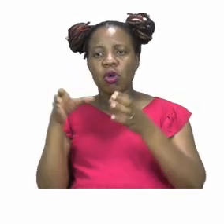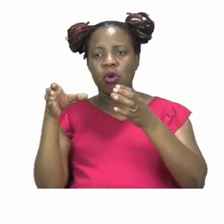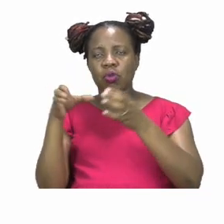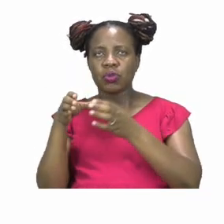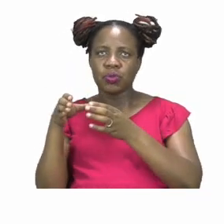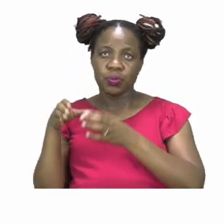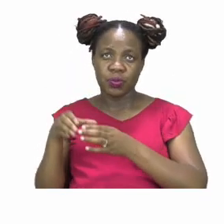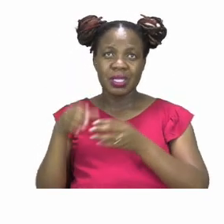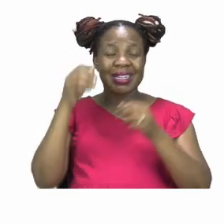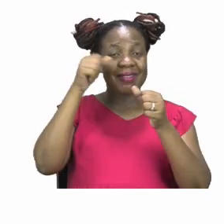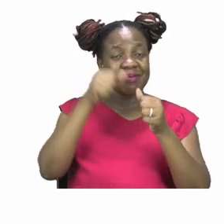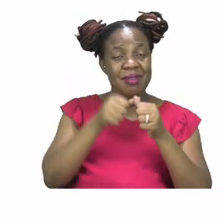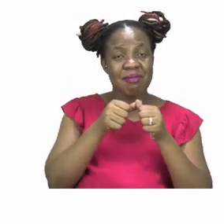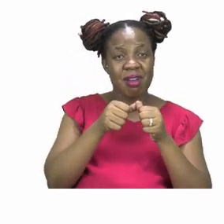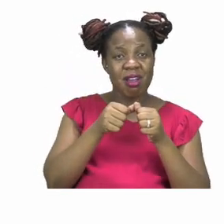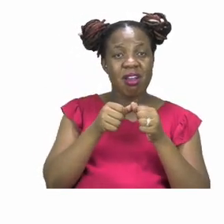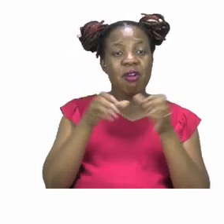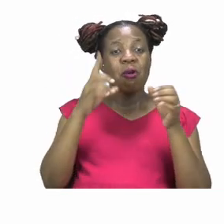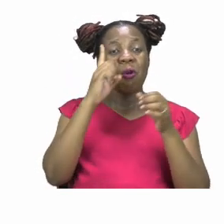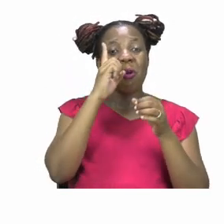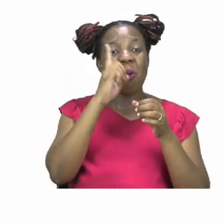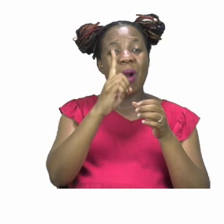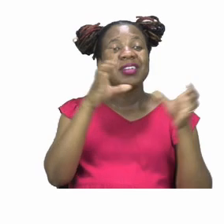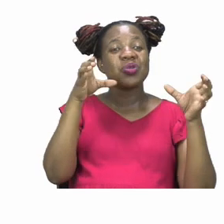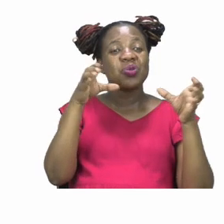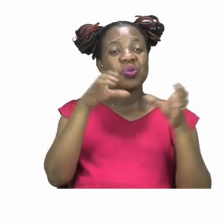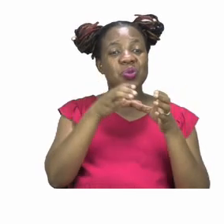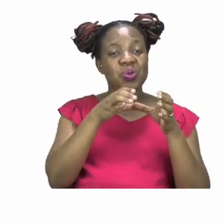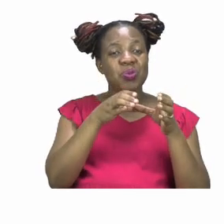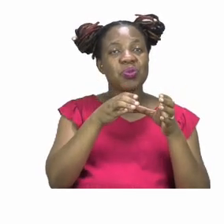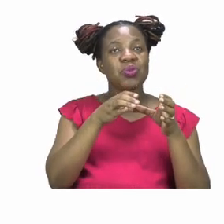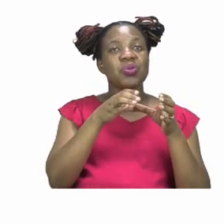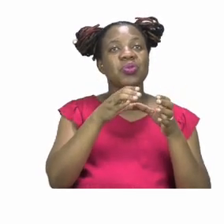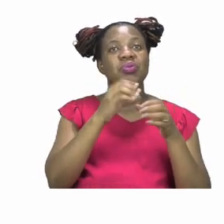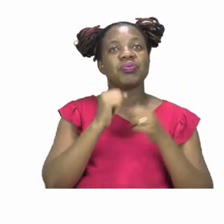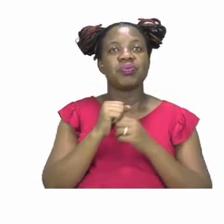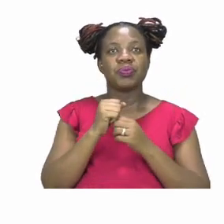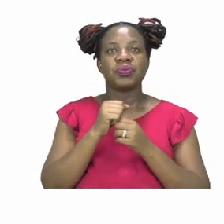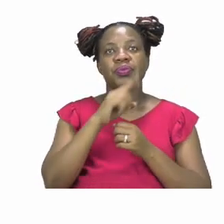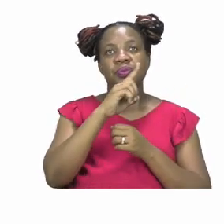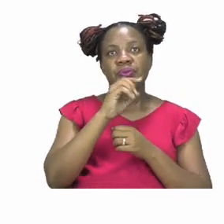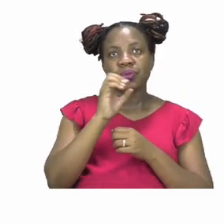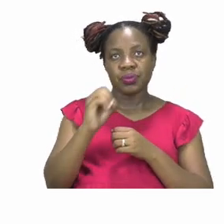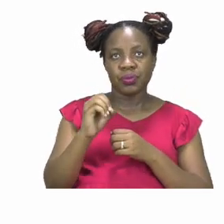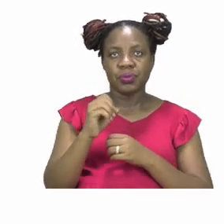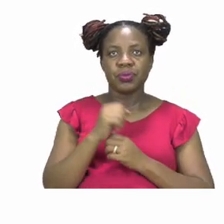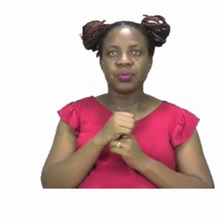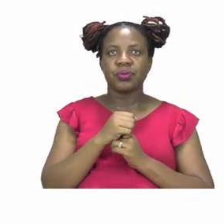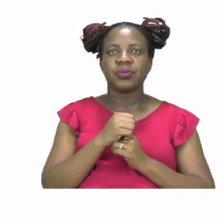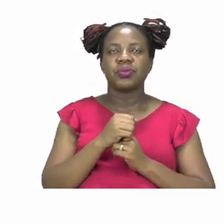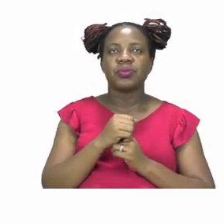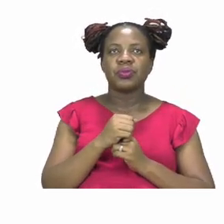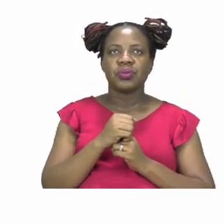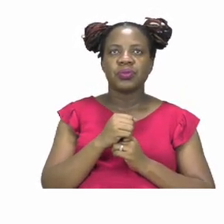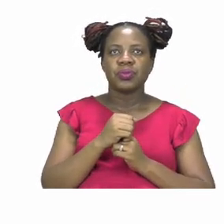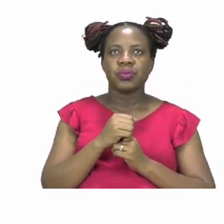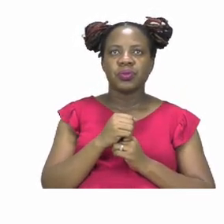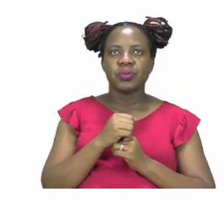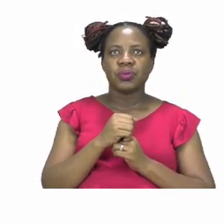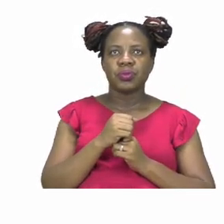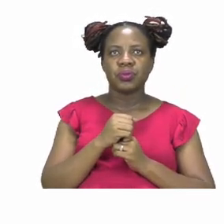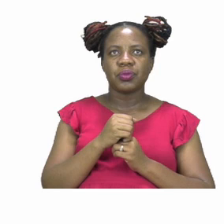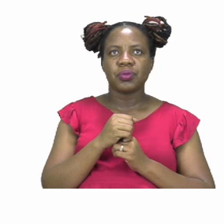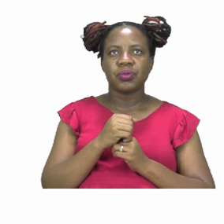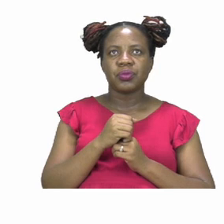groups of 10. So after you made all your groups, you must tell us how many groups of